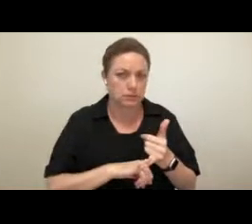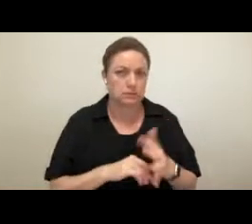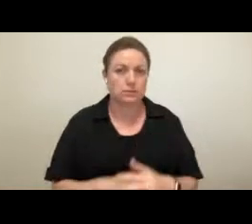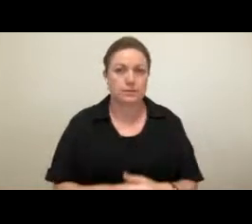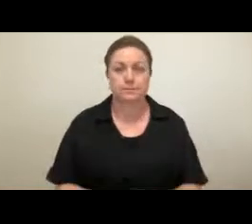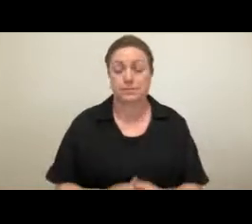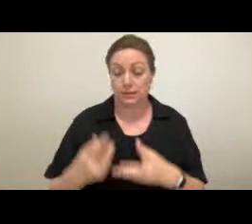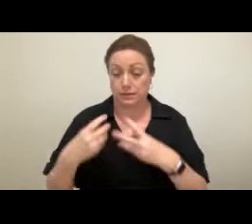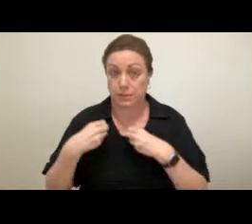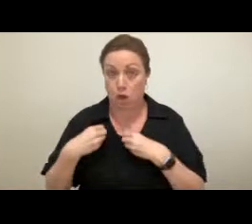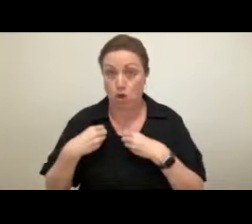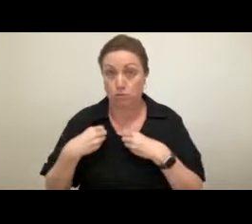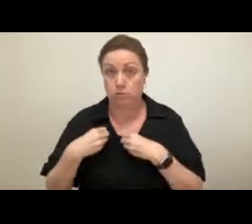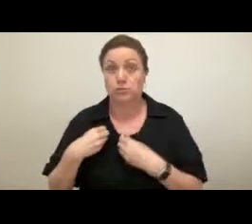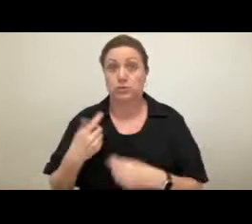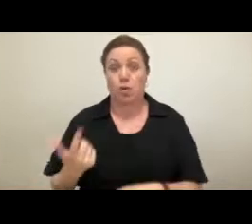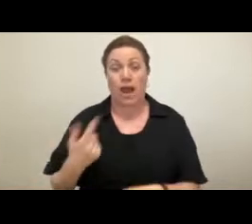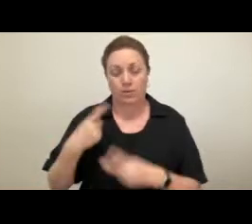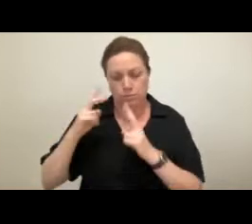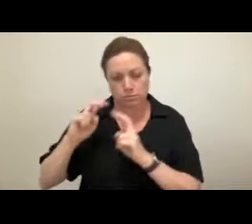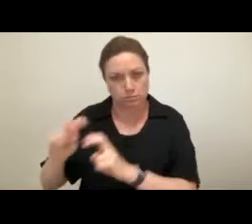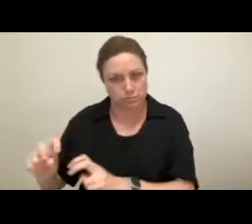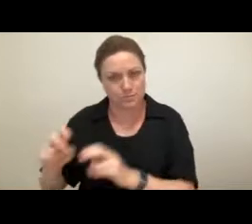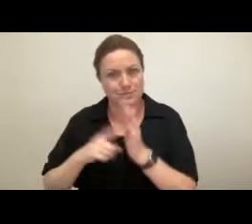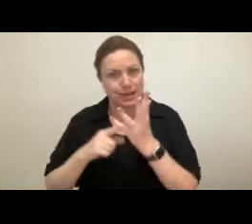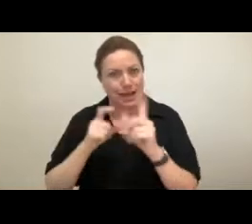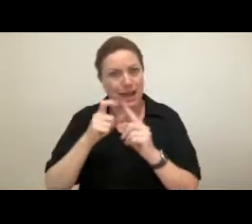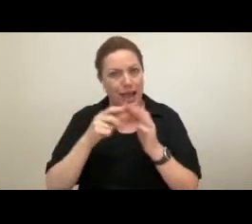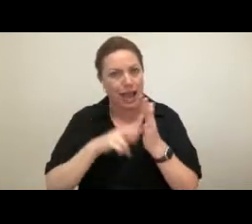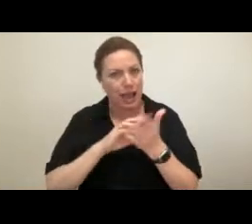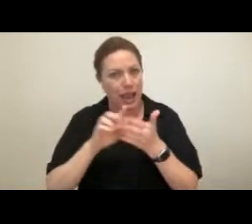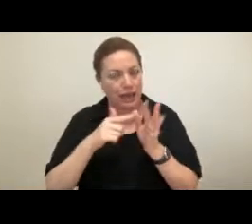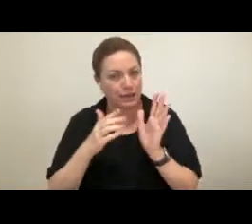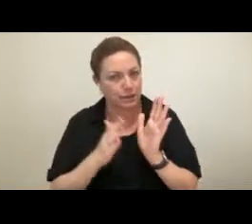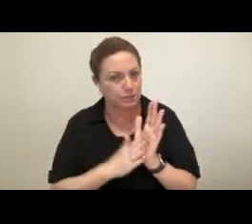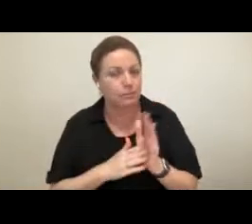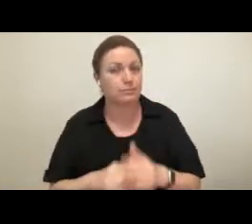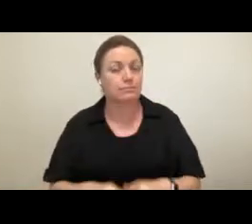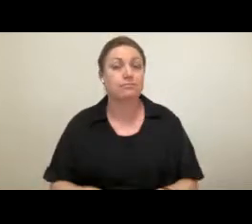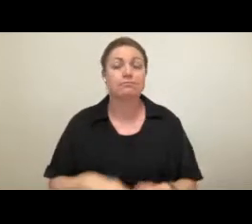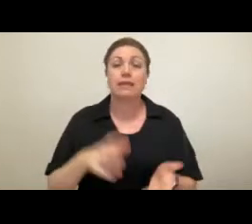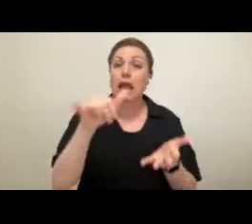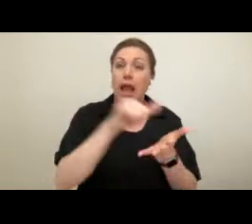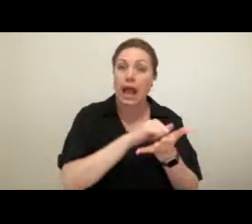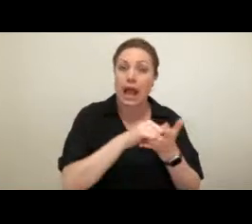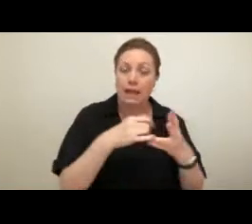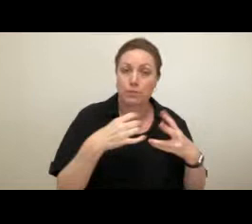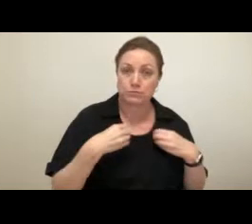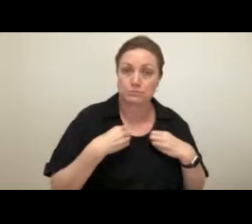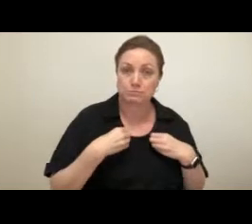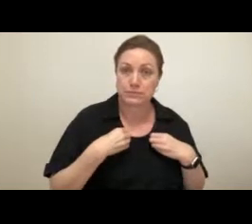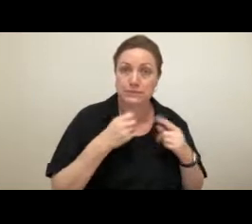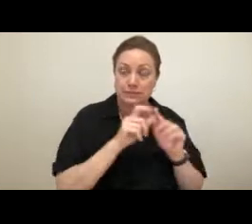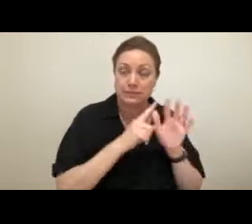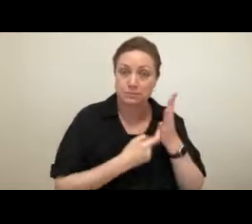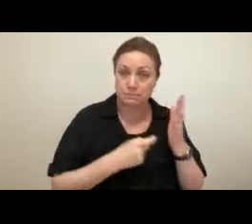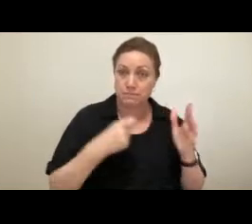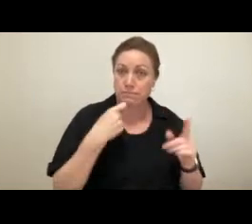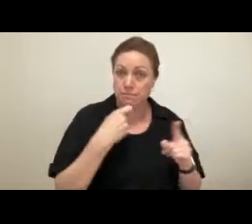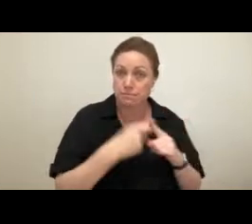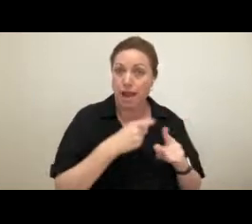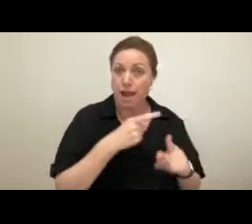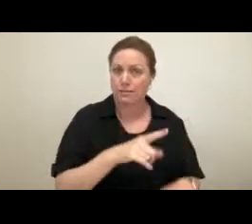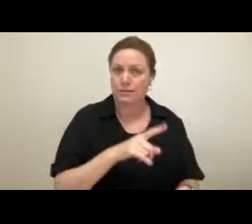Ludlam. The airport business park is on Commonwealth lands and co-located close to the airport in order